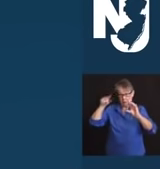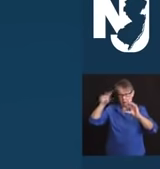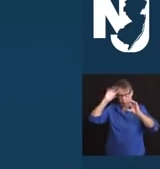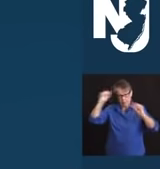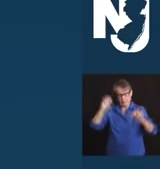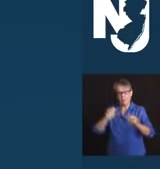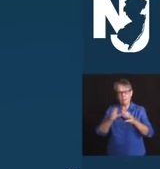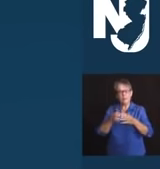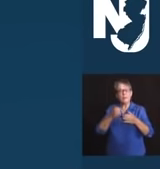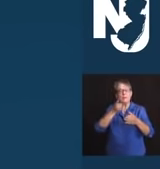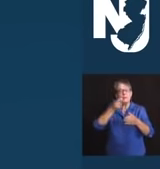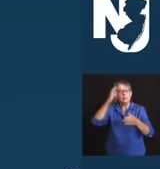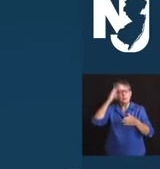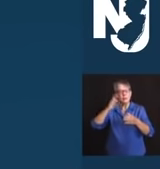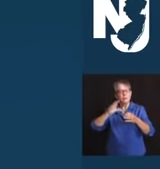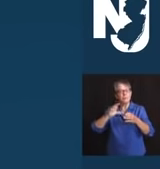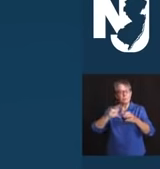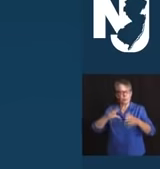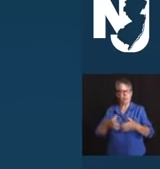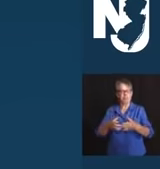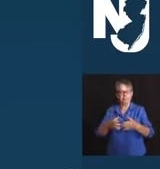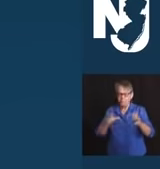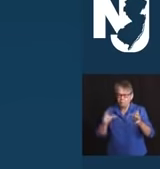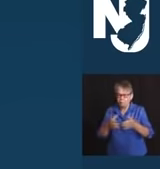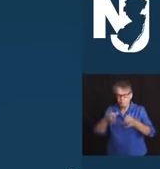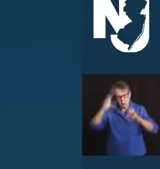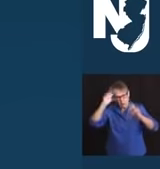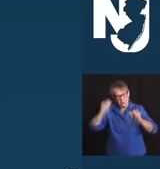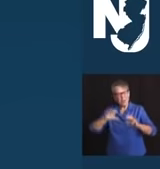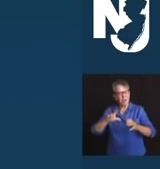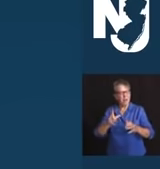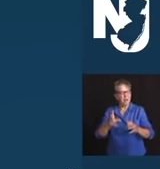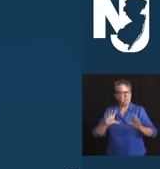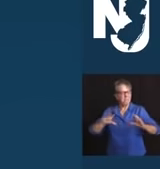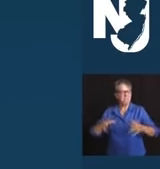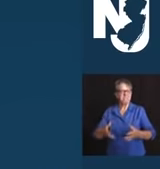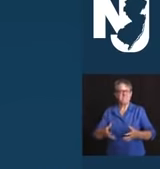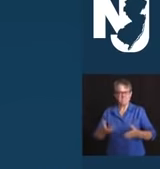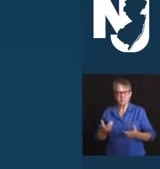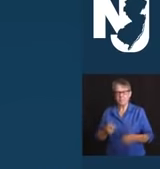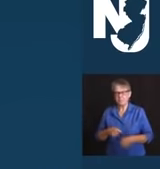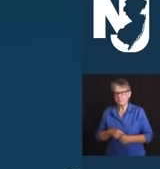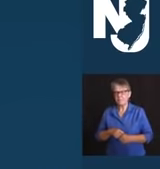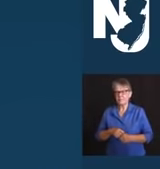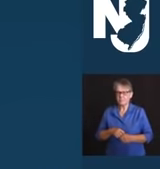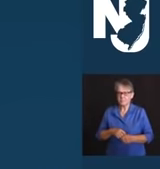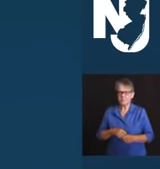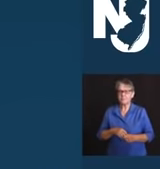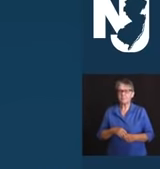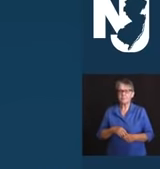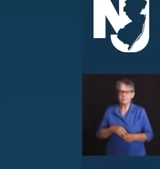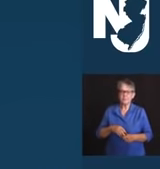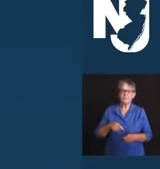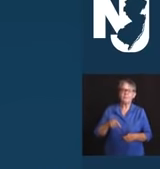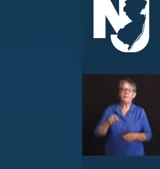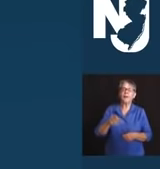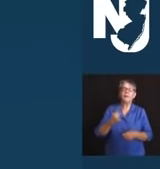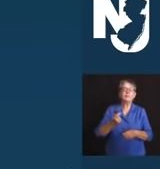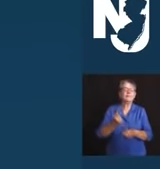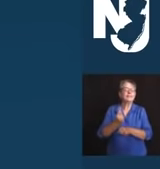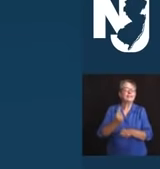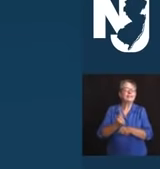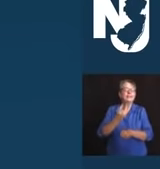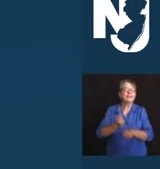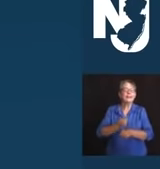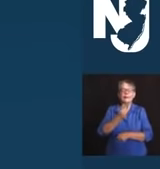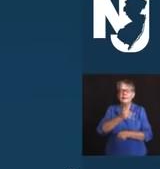heavily involved with Jersey City's annual Dominican Independence Day celebration. Ray was only 50 years old, and as I